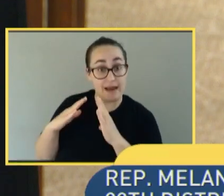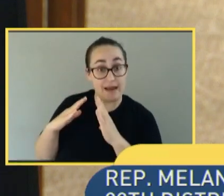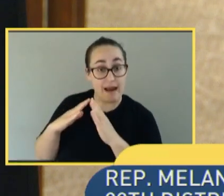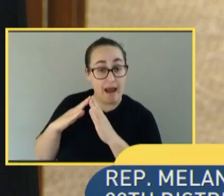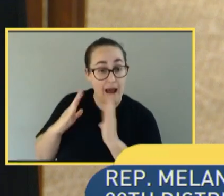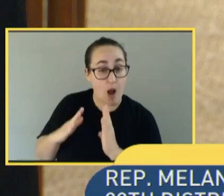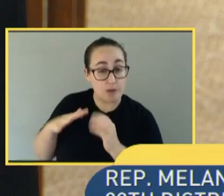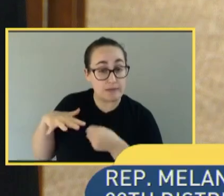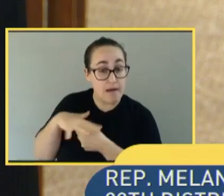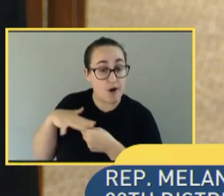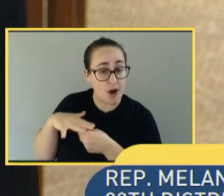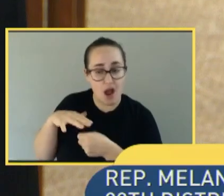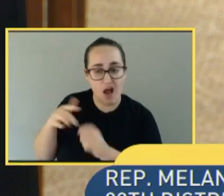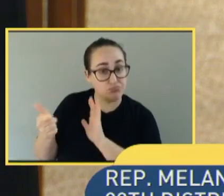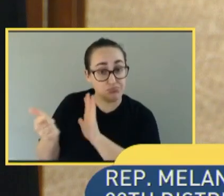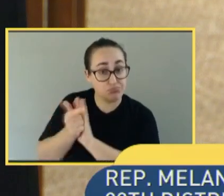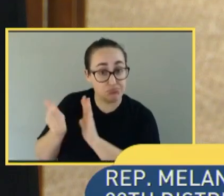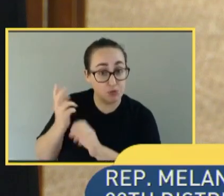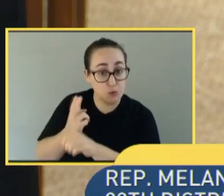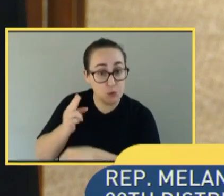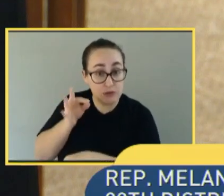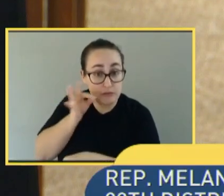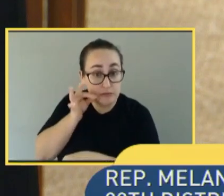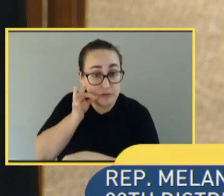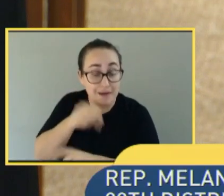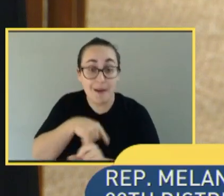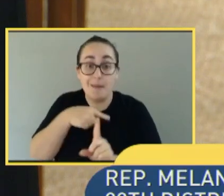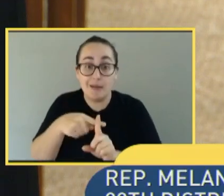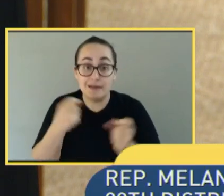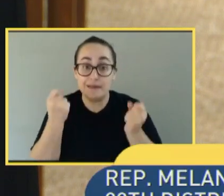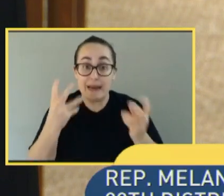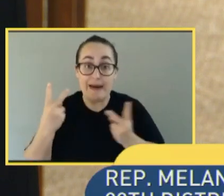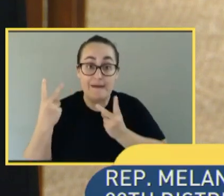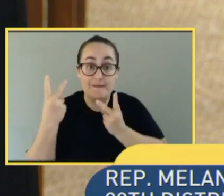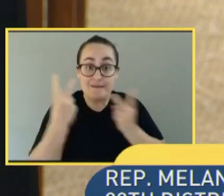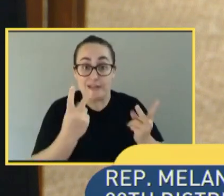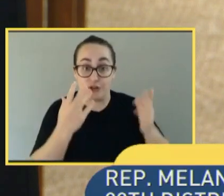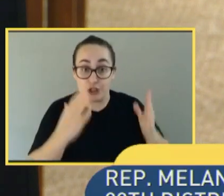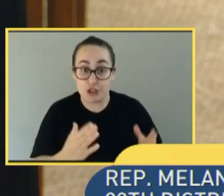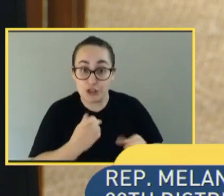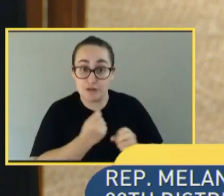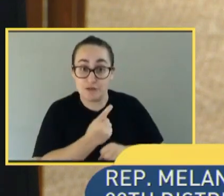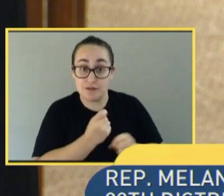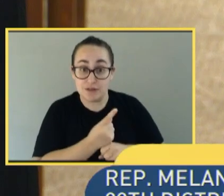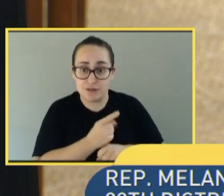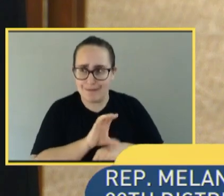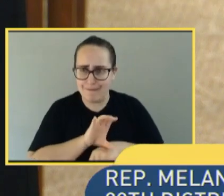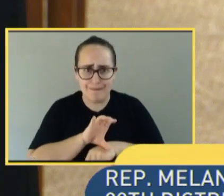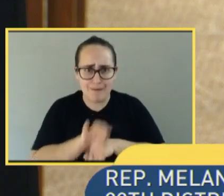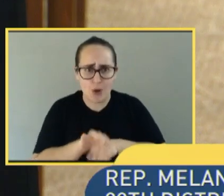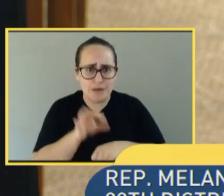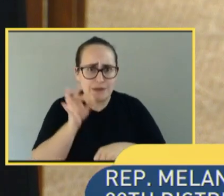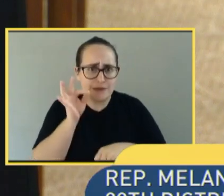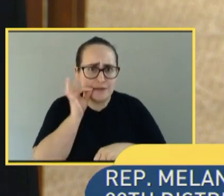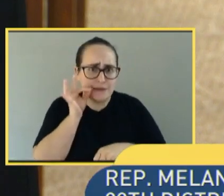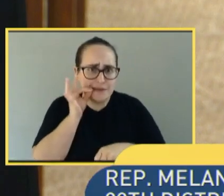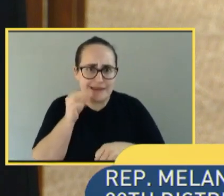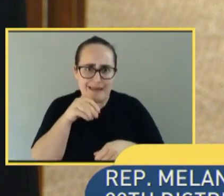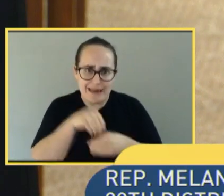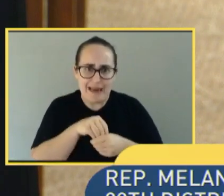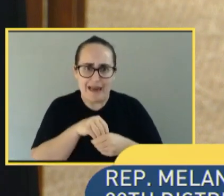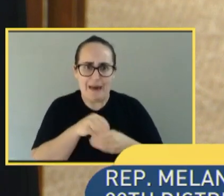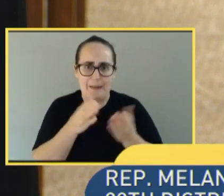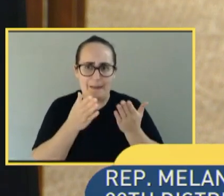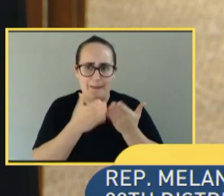and millions of visitors to our state each year are forced to consume cannabis in public. This